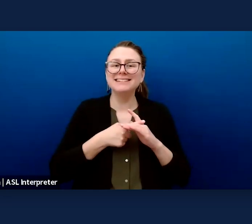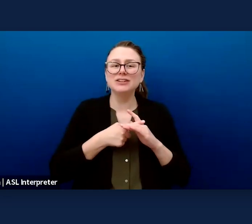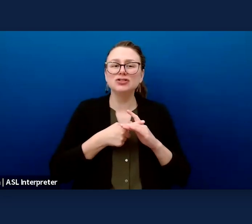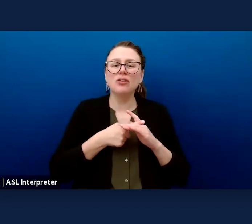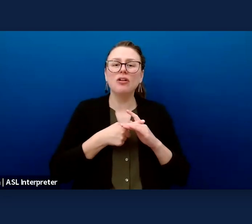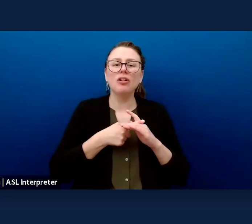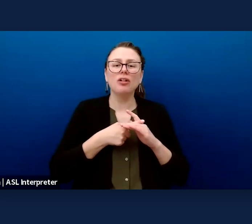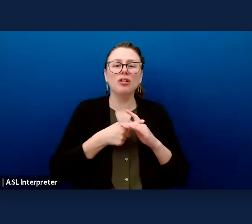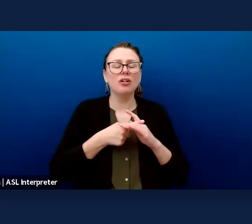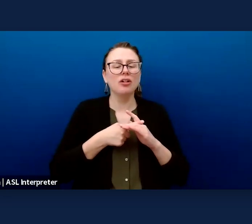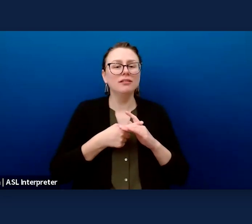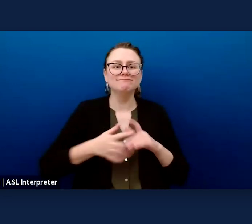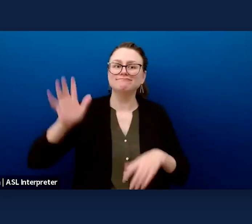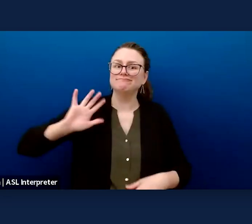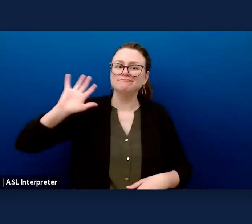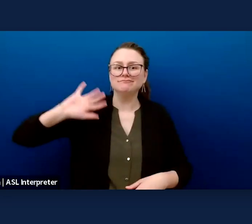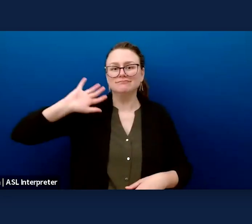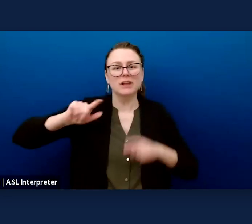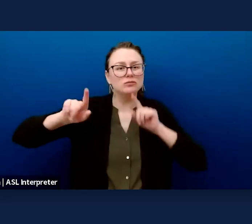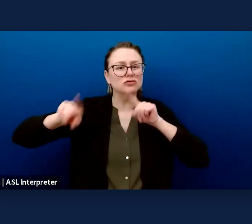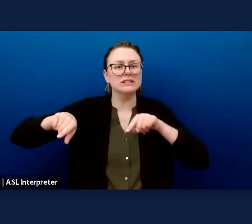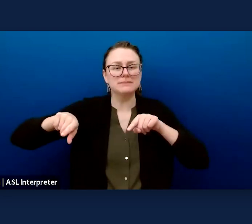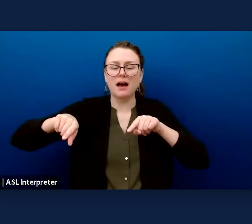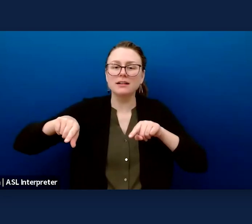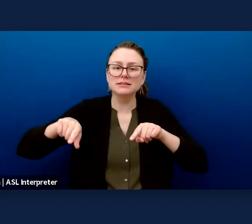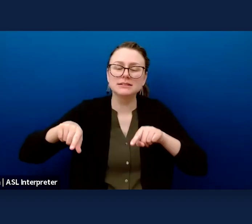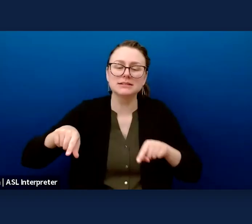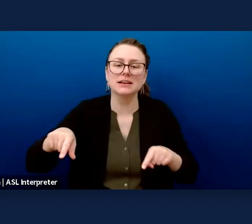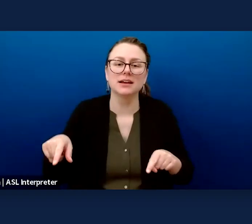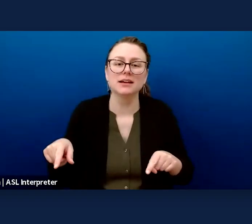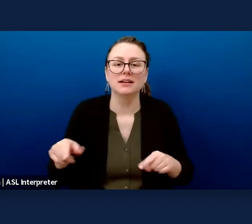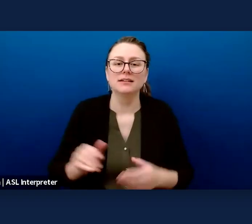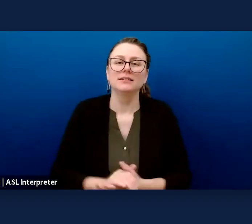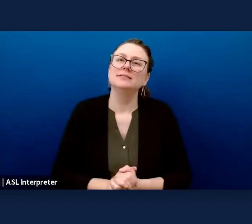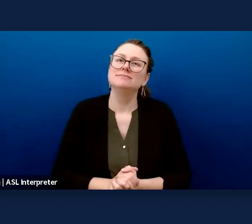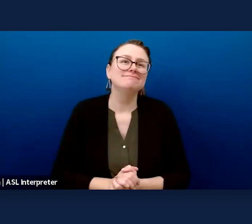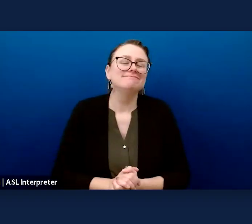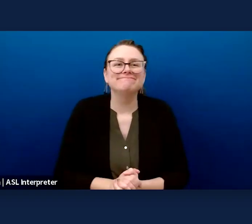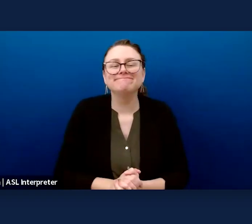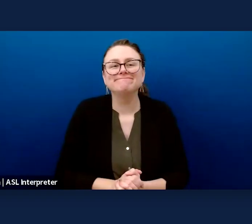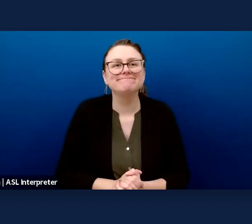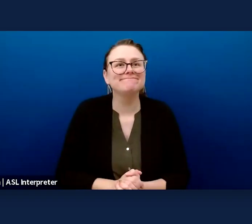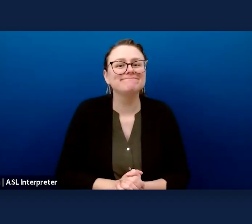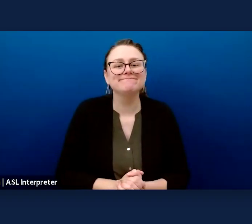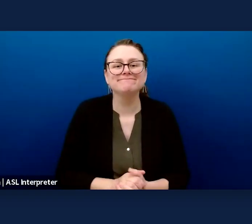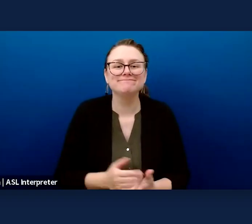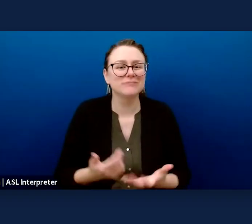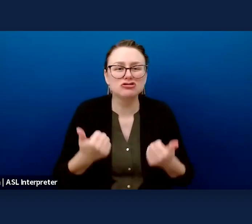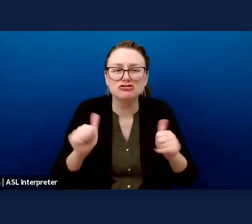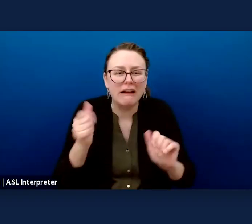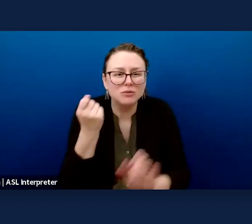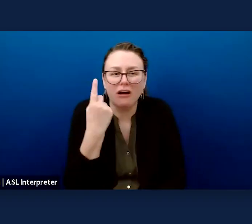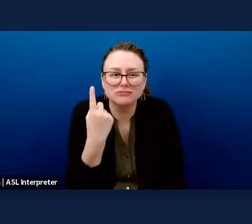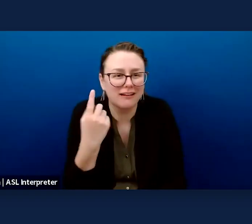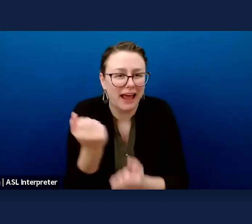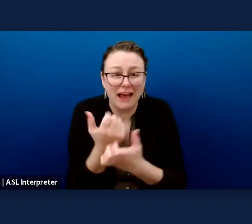uh, response to everything was, just kind of comprehending all that was